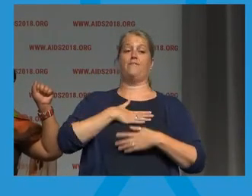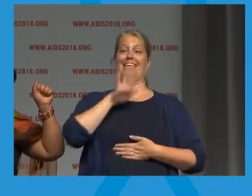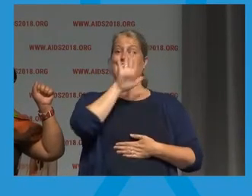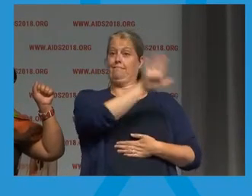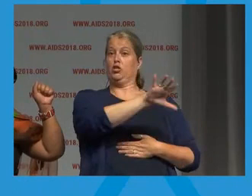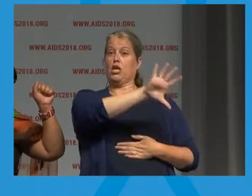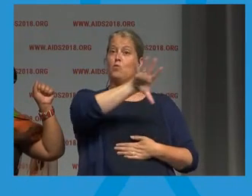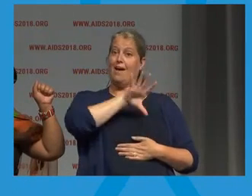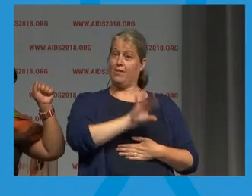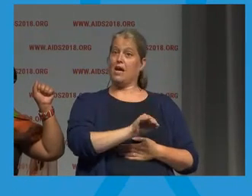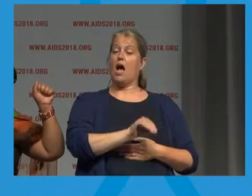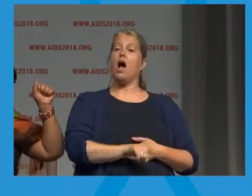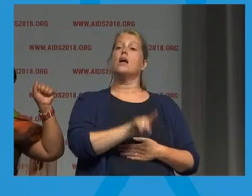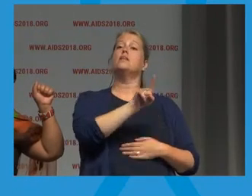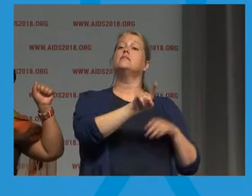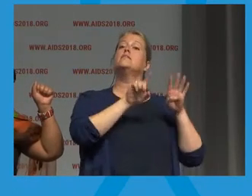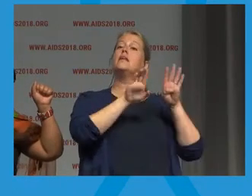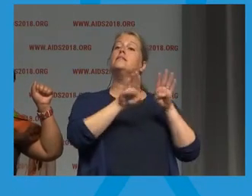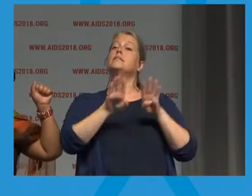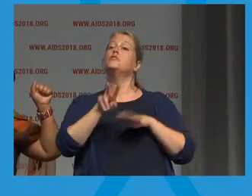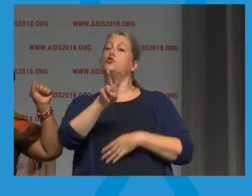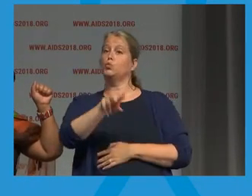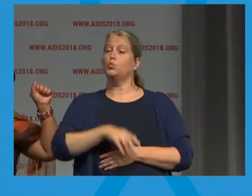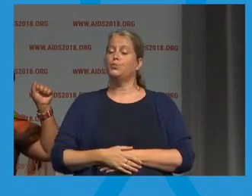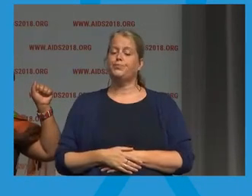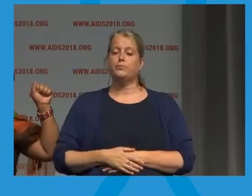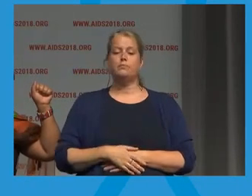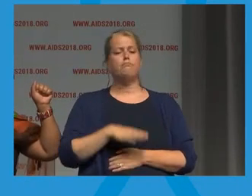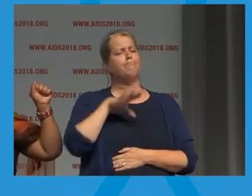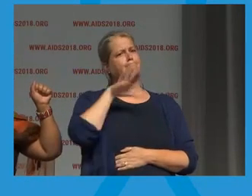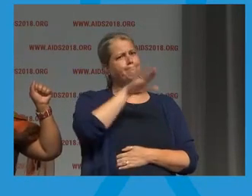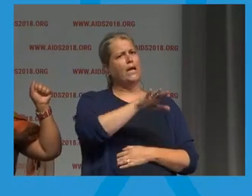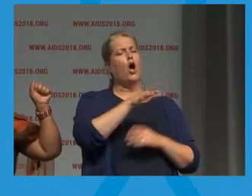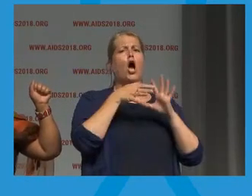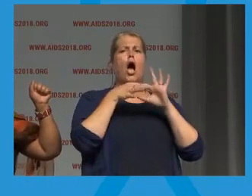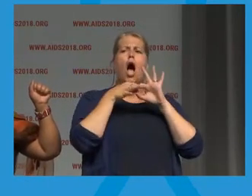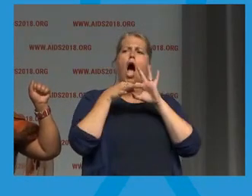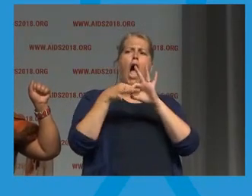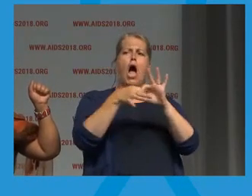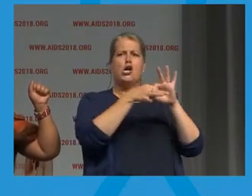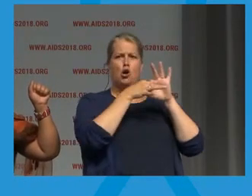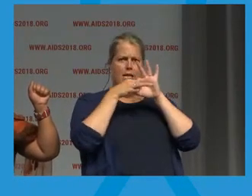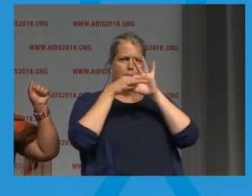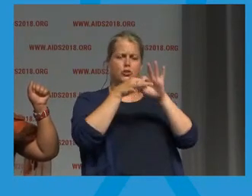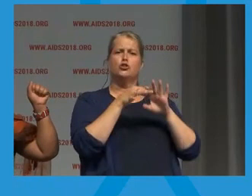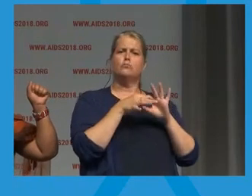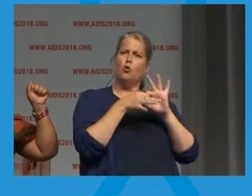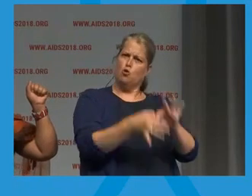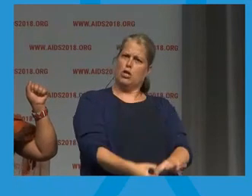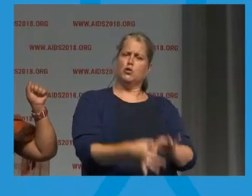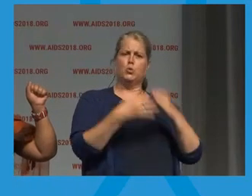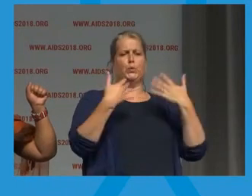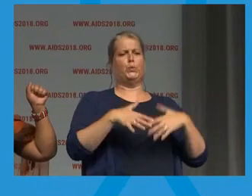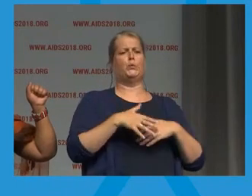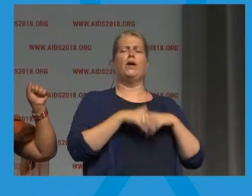in 1992. She made deep connection between the fight against HIV,